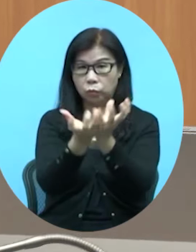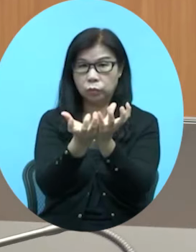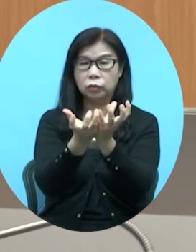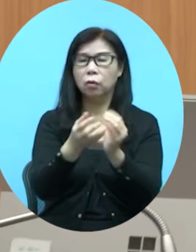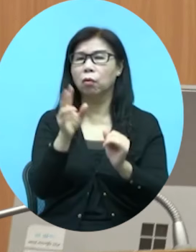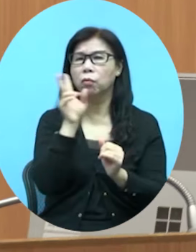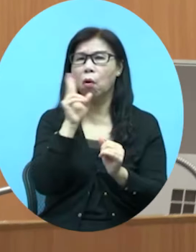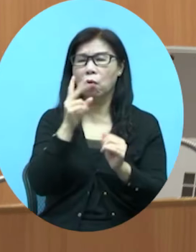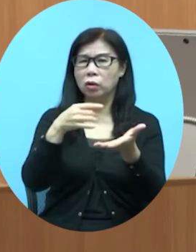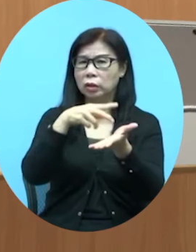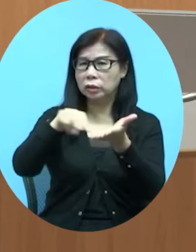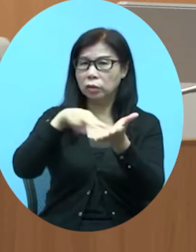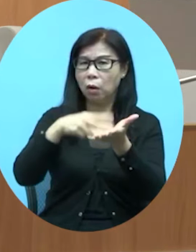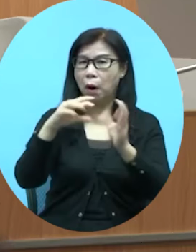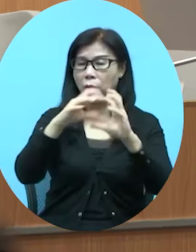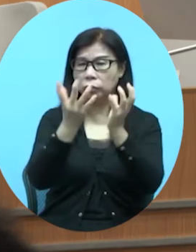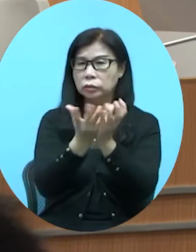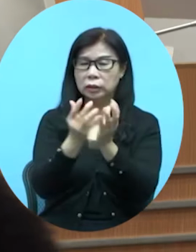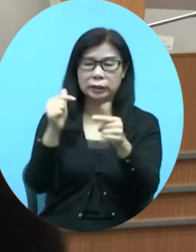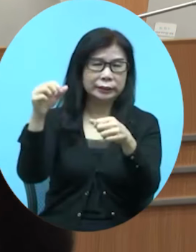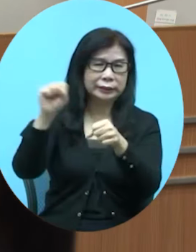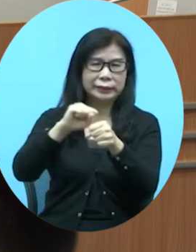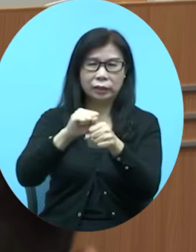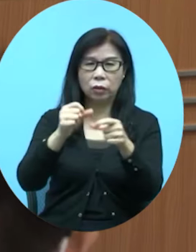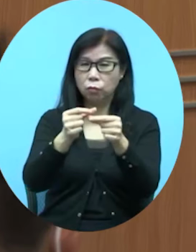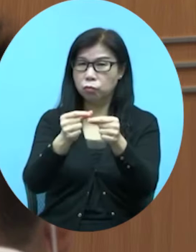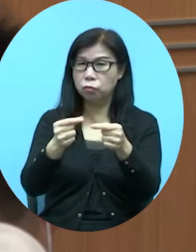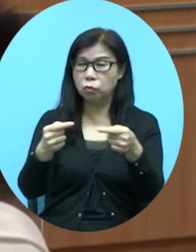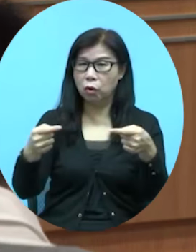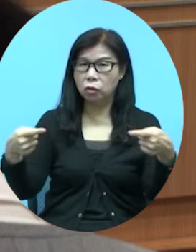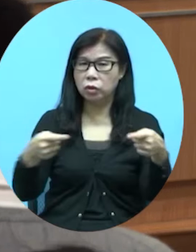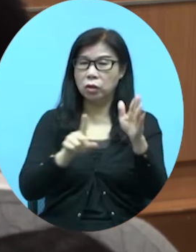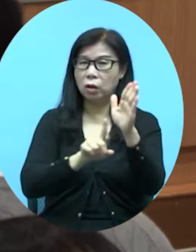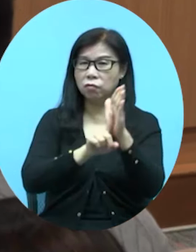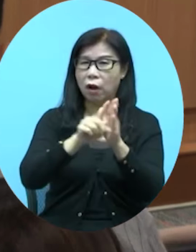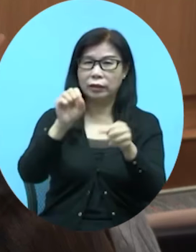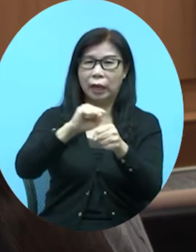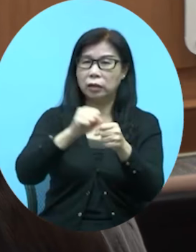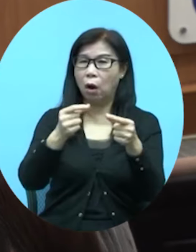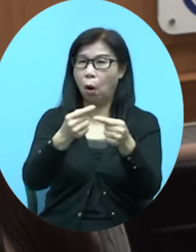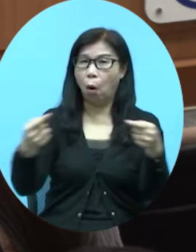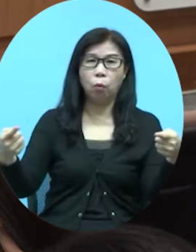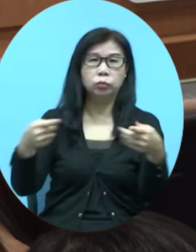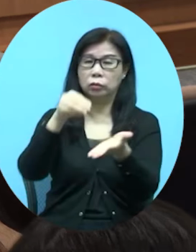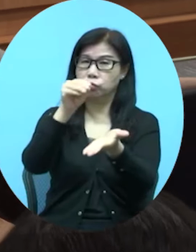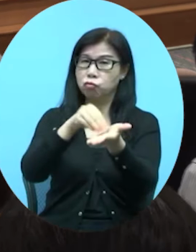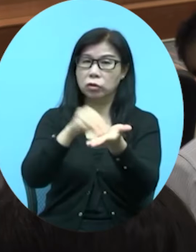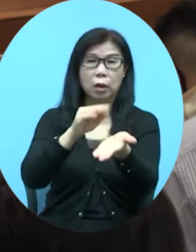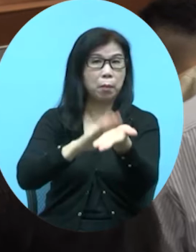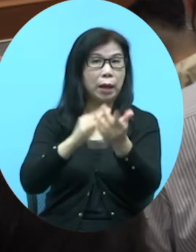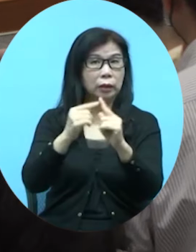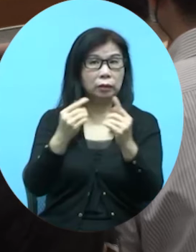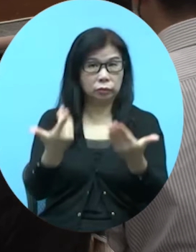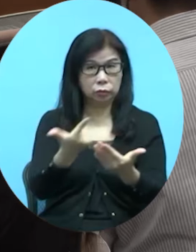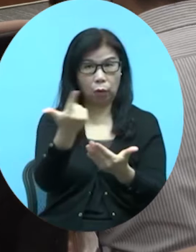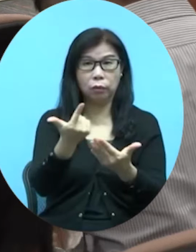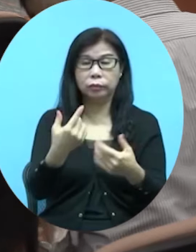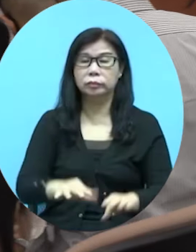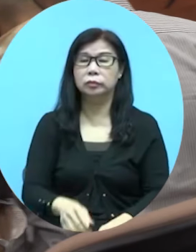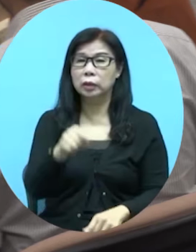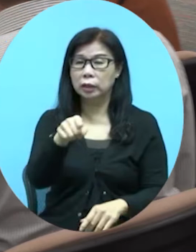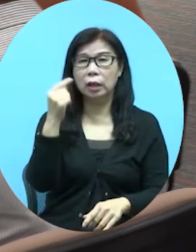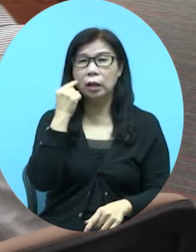just keeps expanding and expanding It looks to be growing even more When do you guys expect this spread